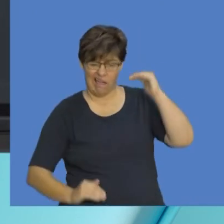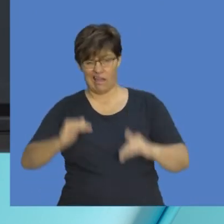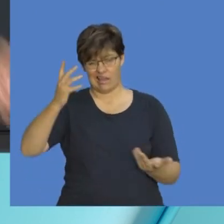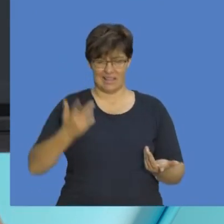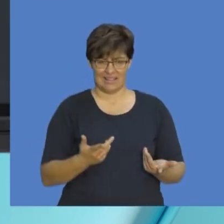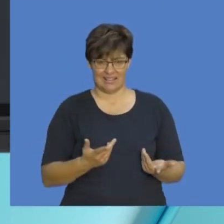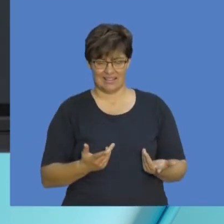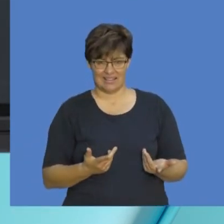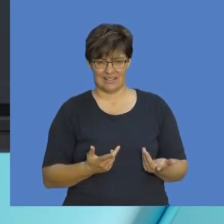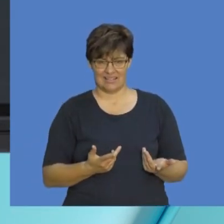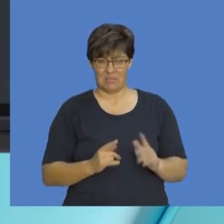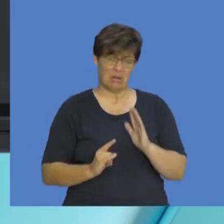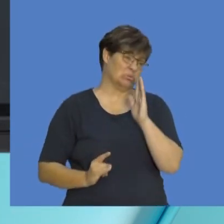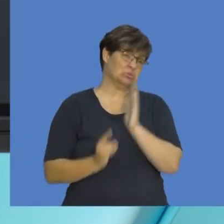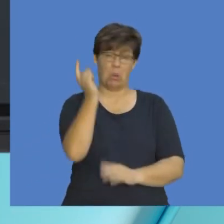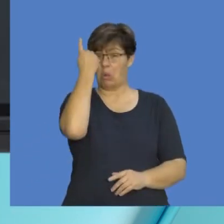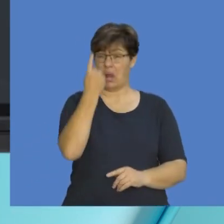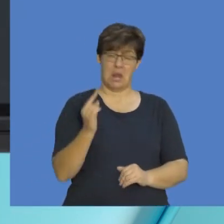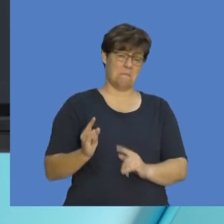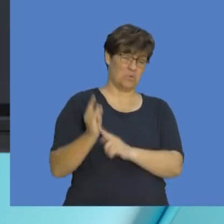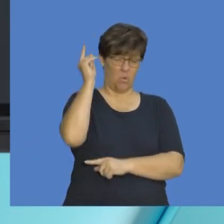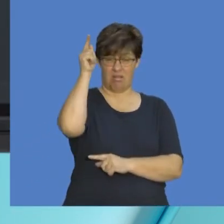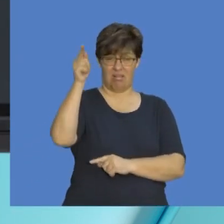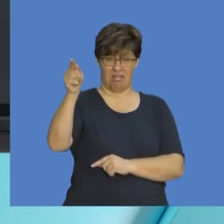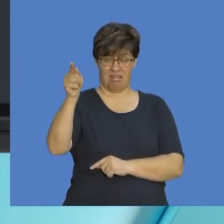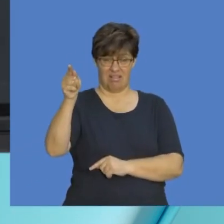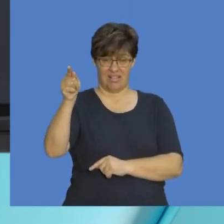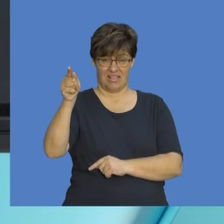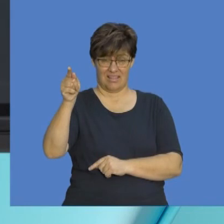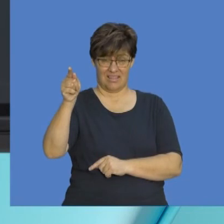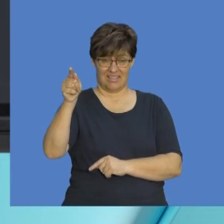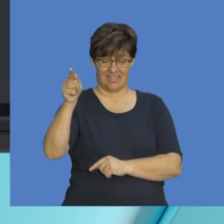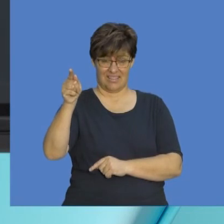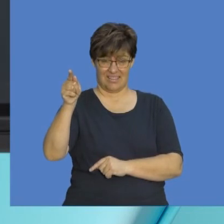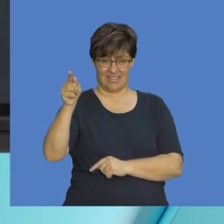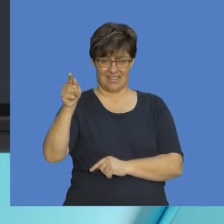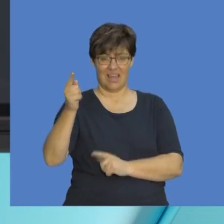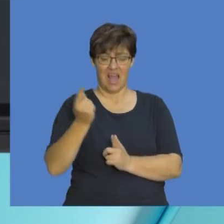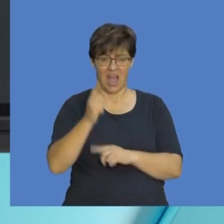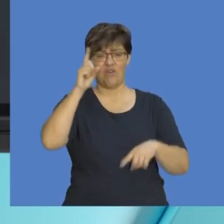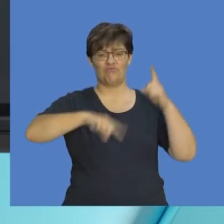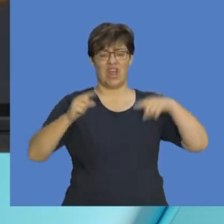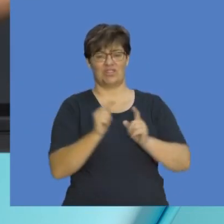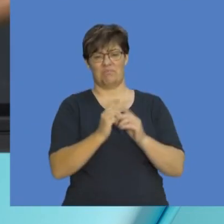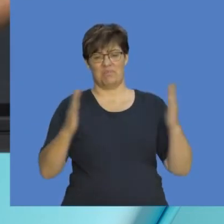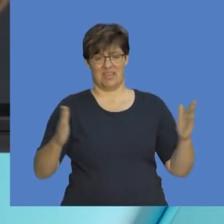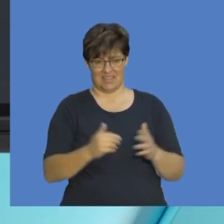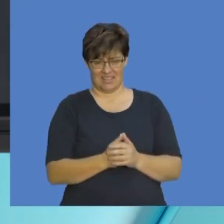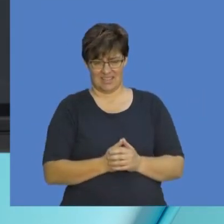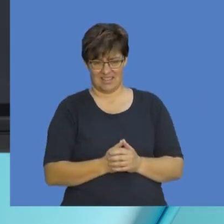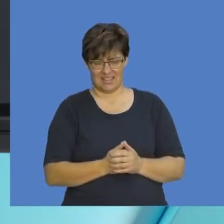have just a tall boy in the class. Okay, does make sense? And makes the range